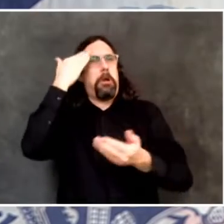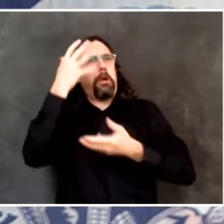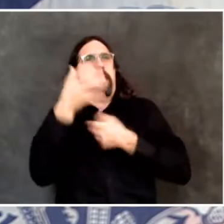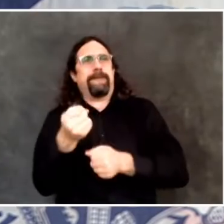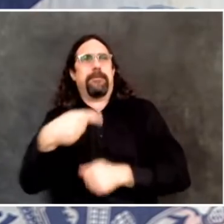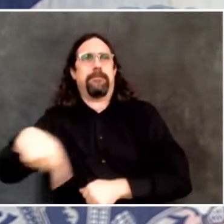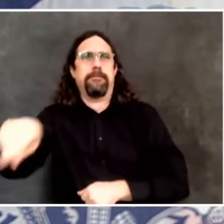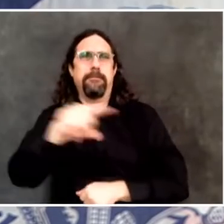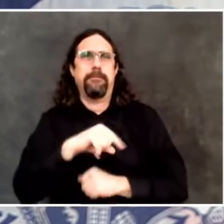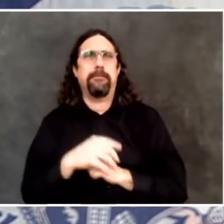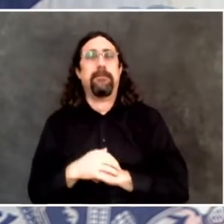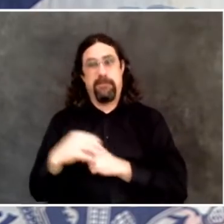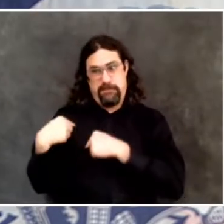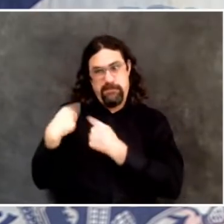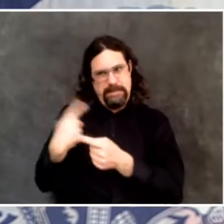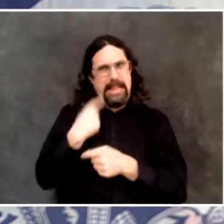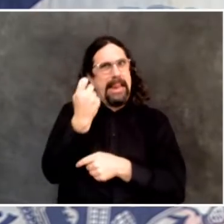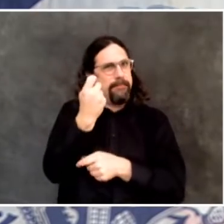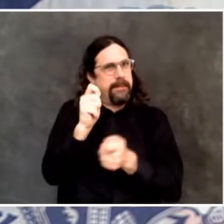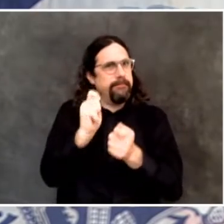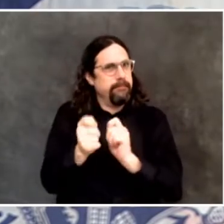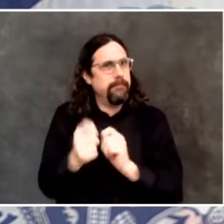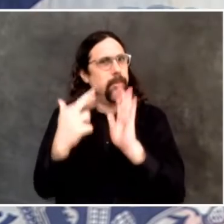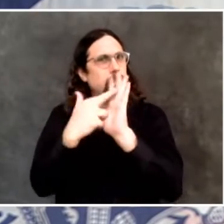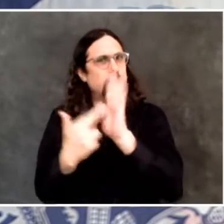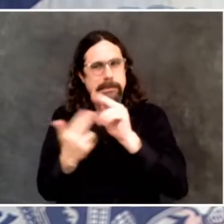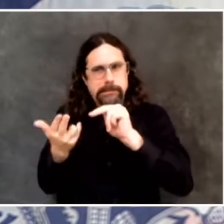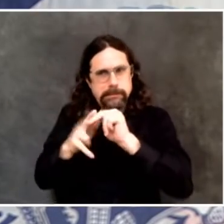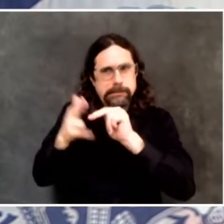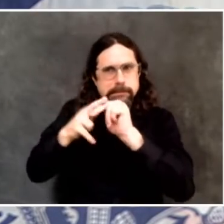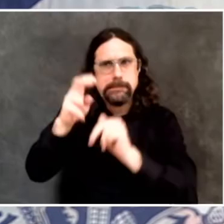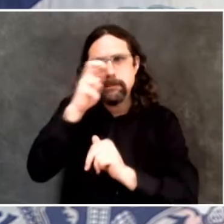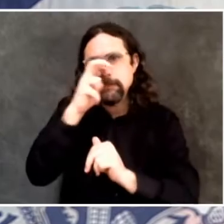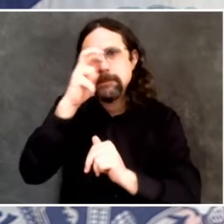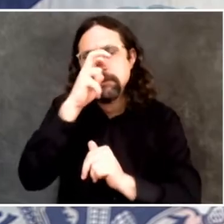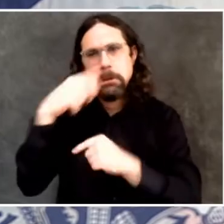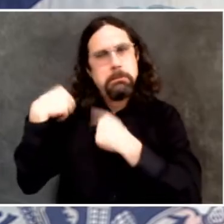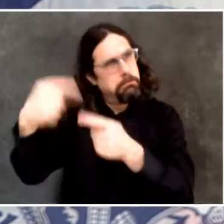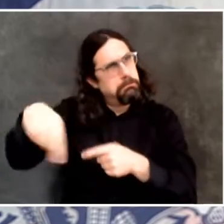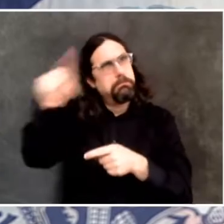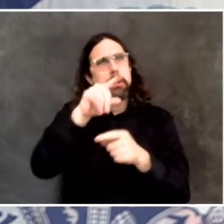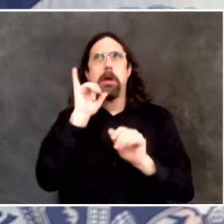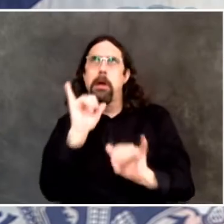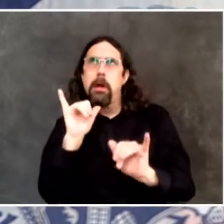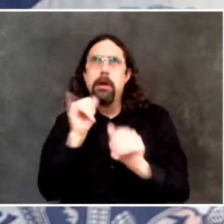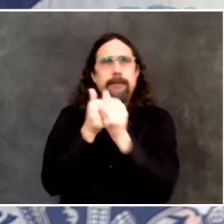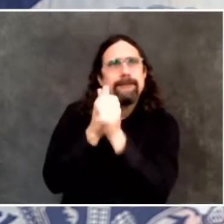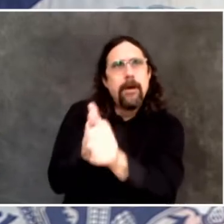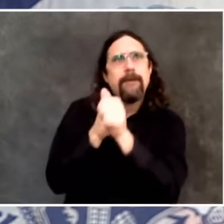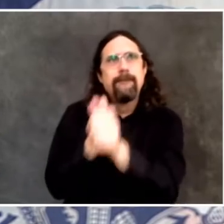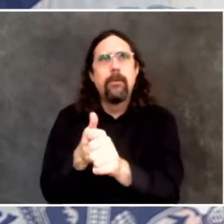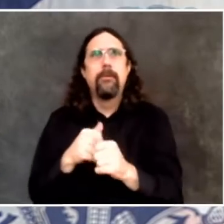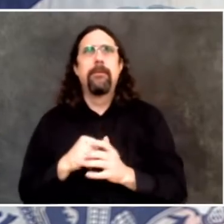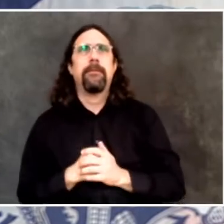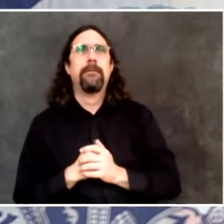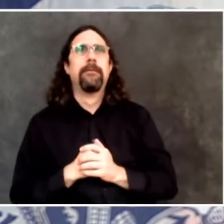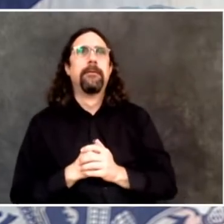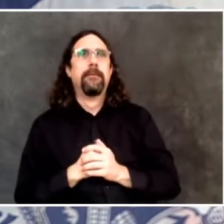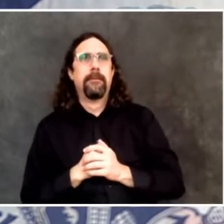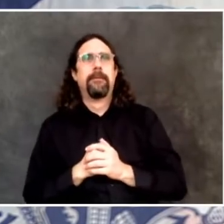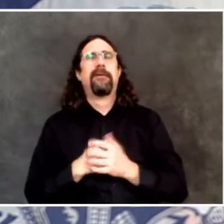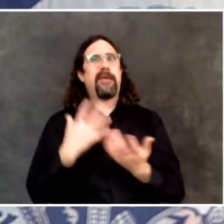able to give you more a sense of how long this will be. I've always said, expect a tough April and a tough May. I'm still saying